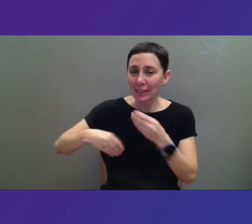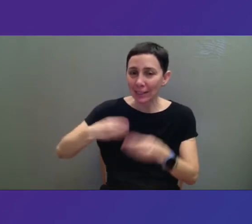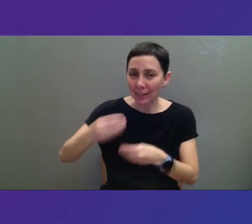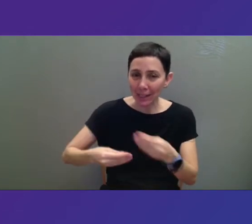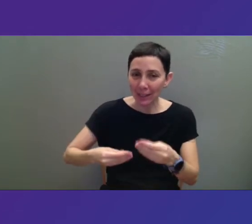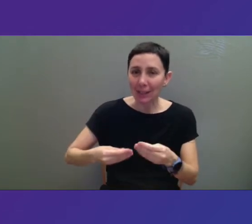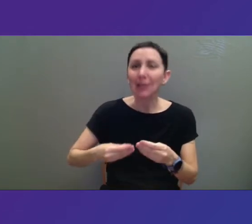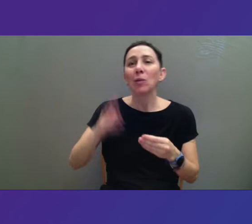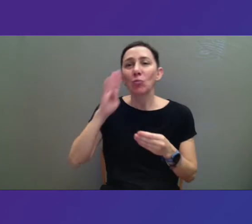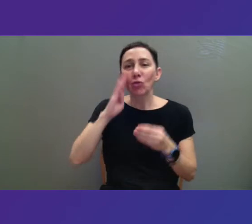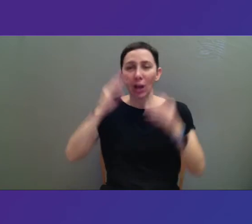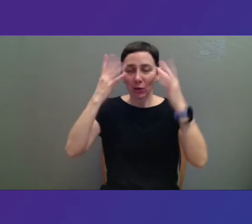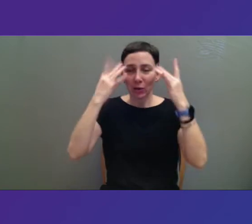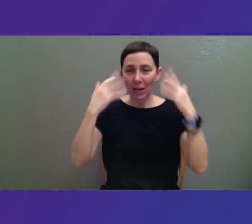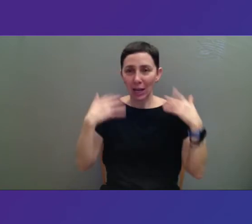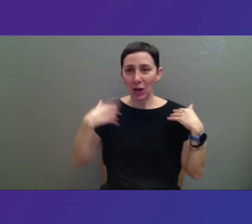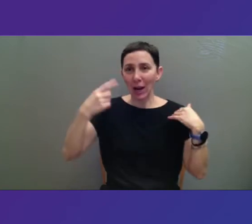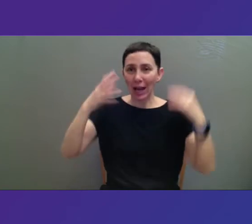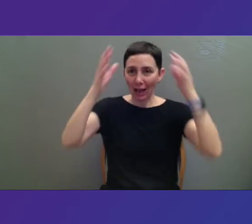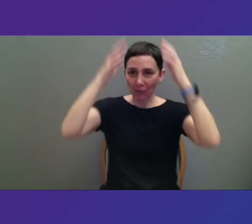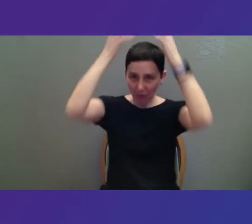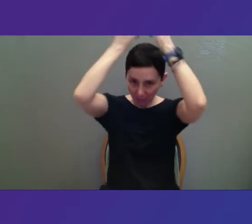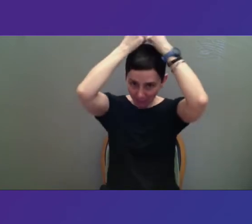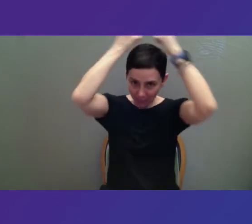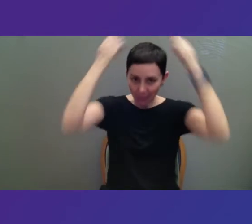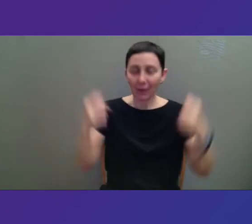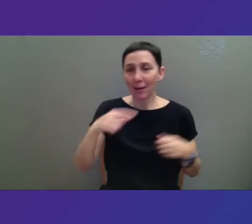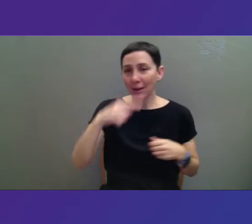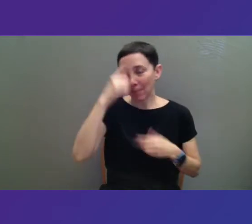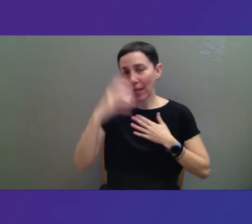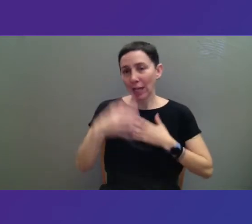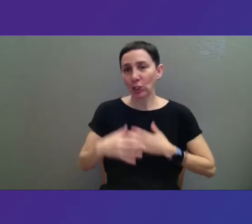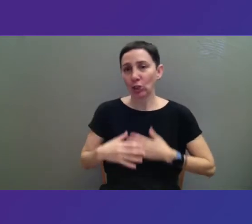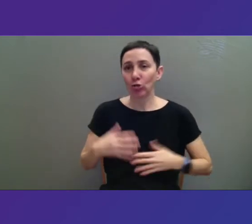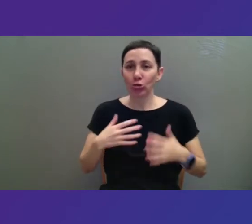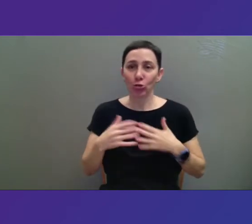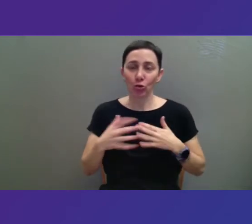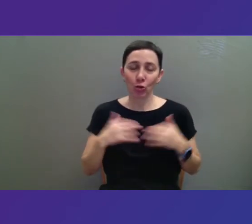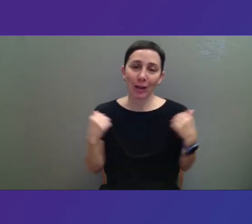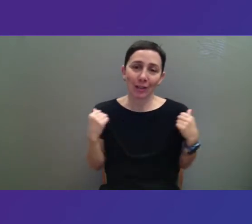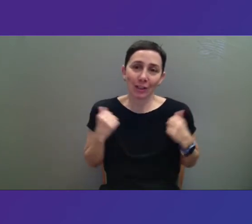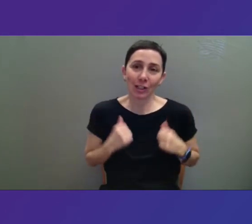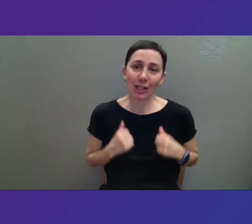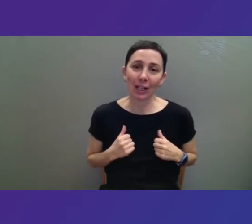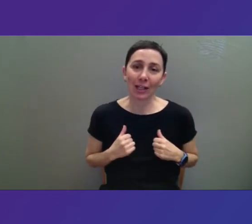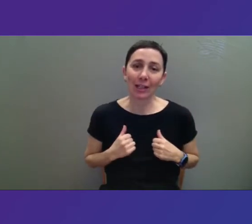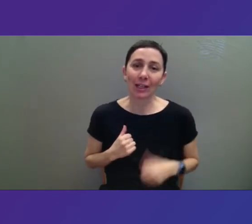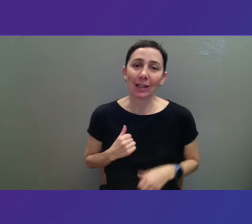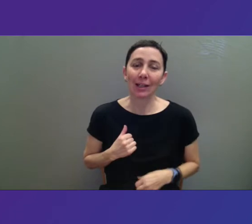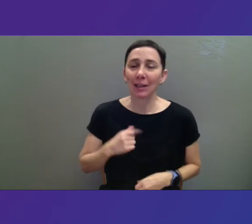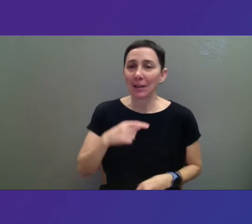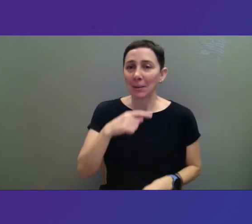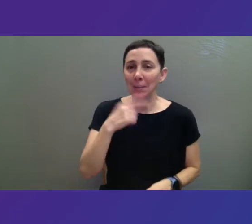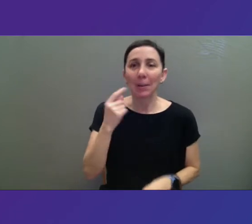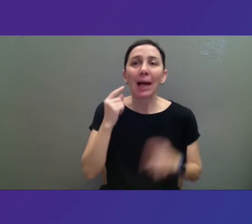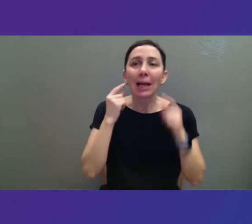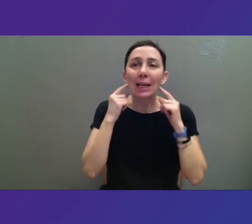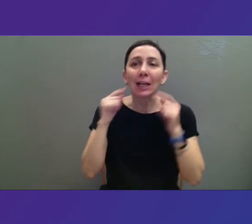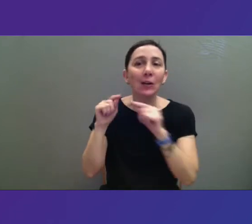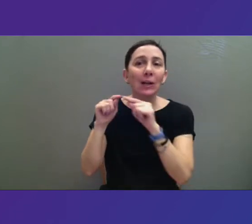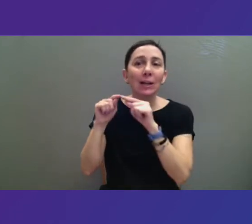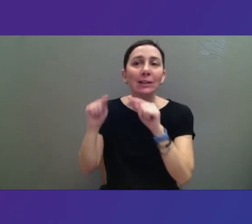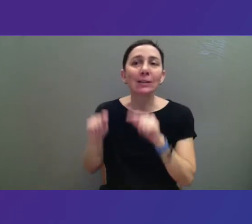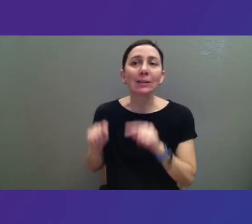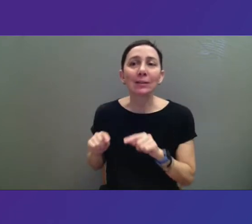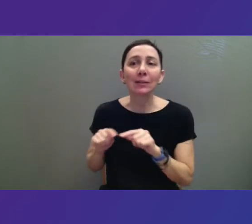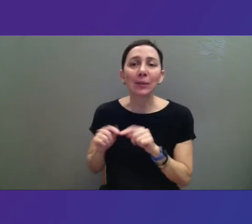messy knot. I'm wearing a black long sleeve shirt and a gray jacket, black rectangle earrings with the Mauna Kea symbol on